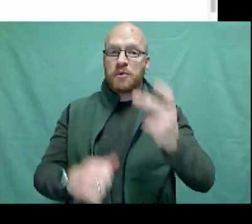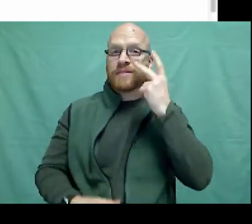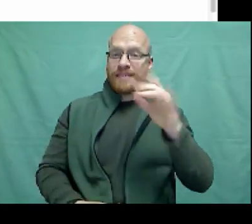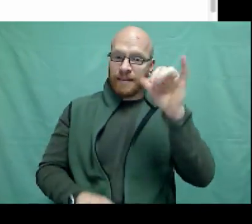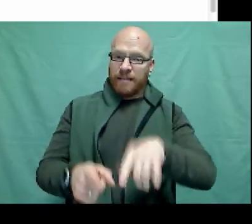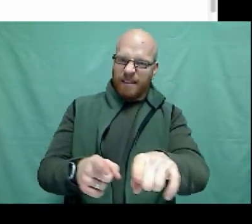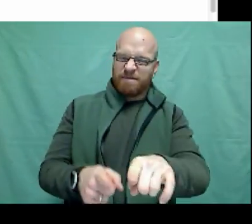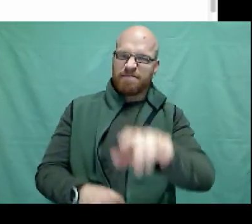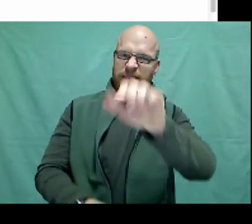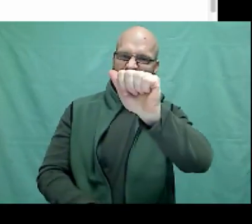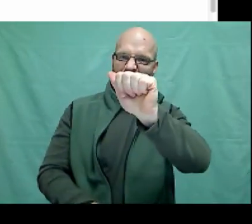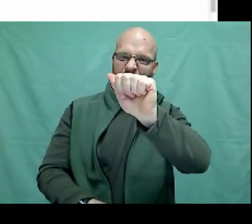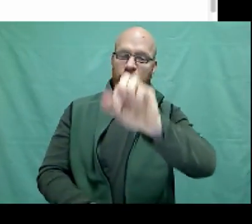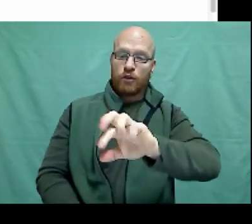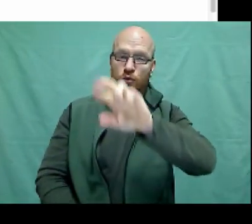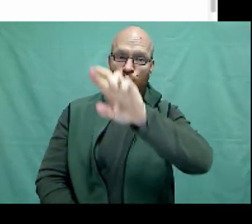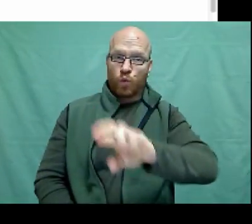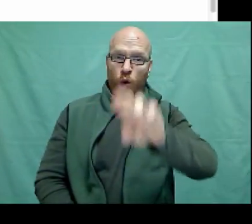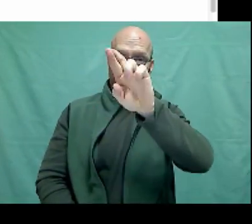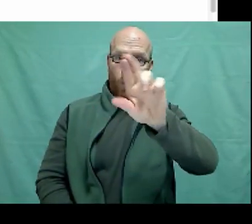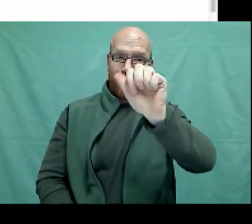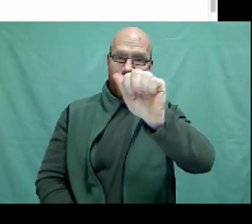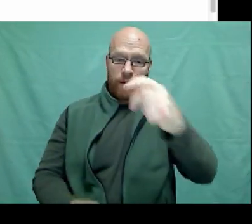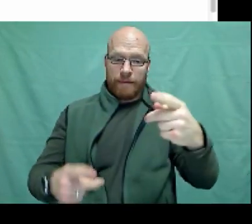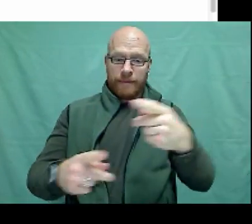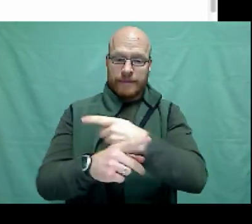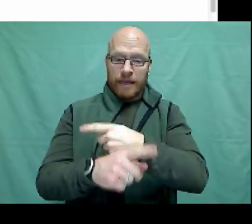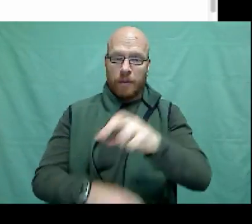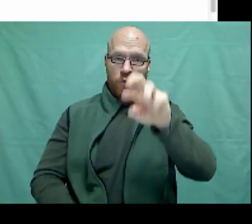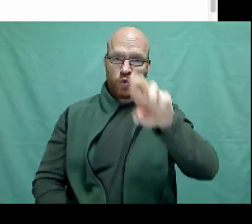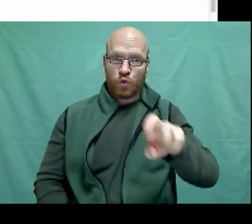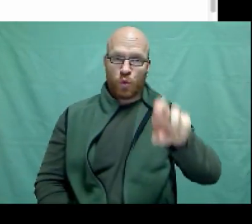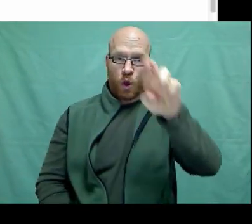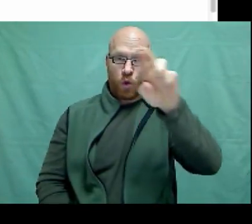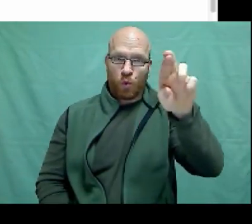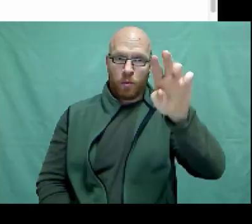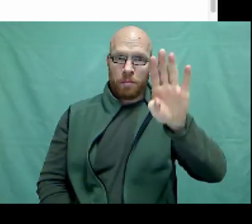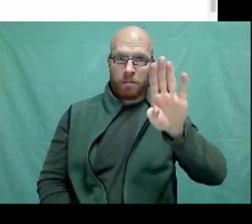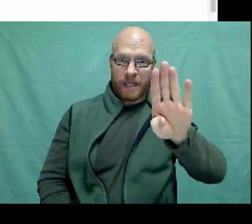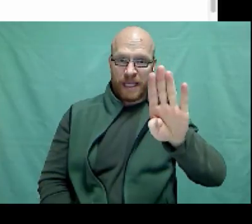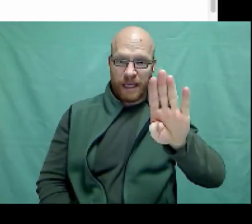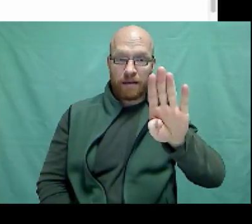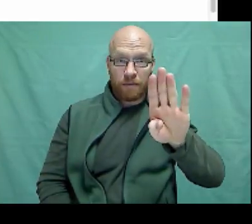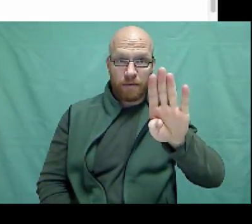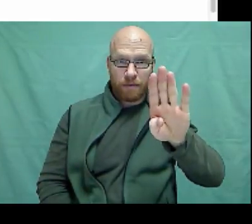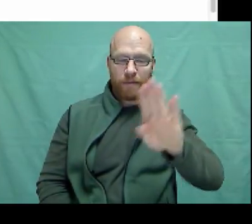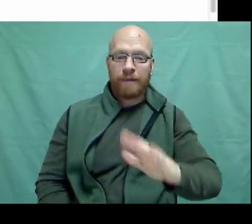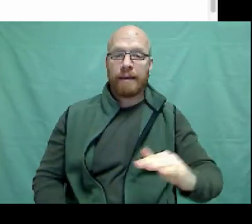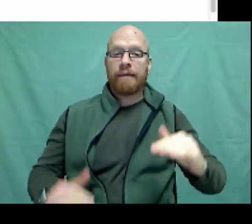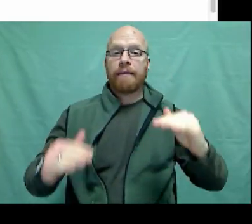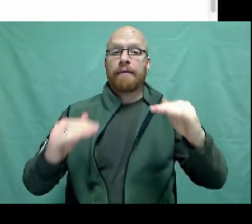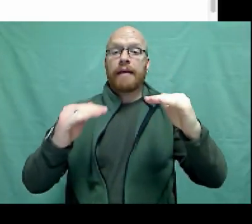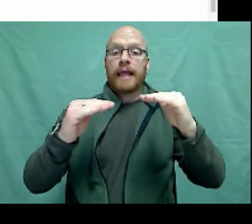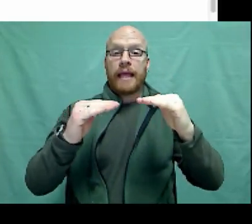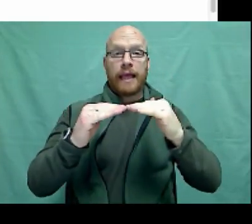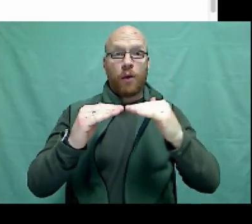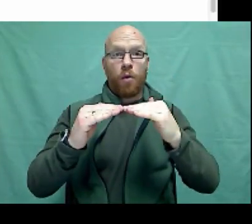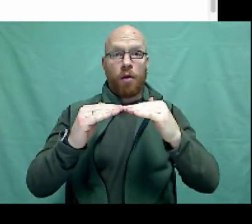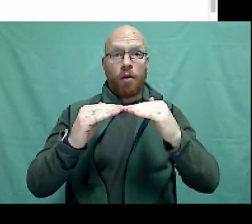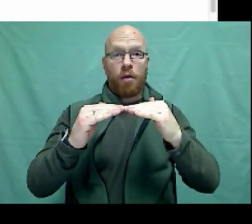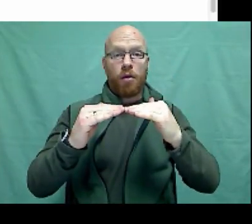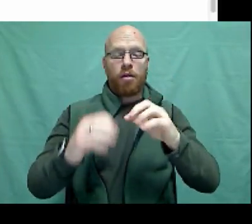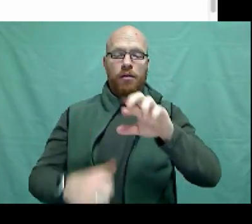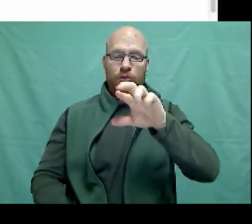So we can see this here. A, the square root of A times the square root of B is equal